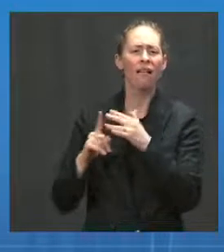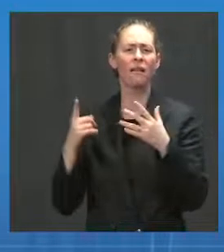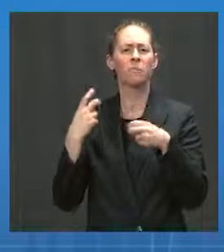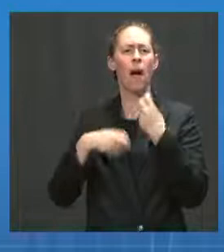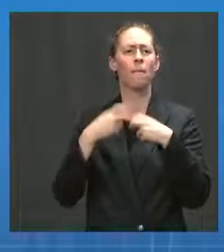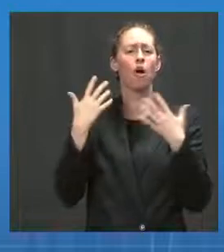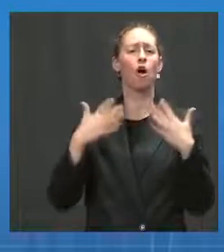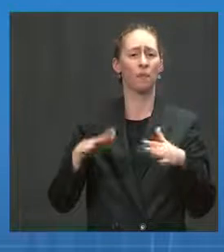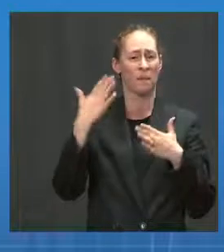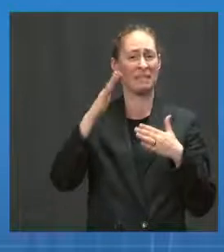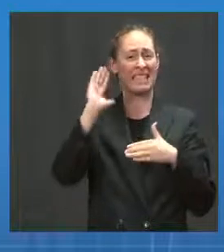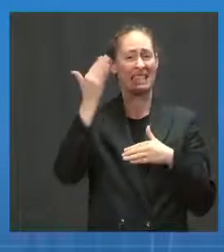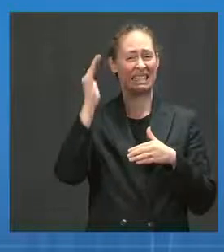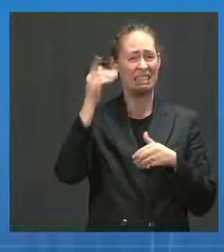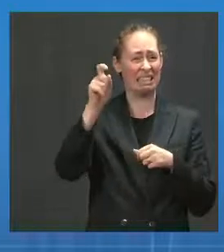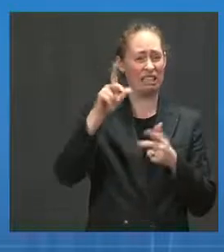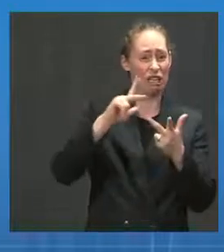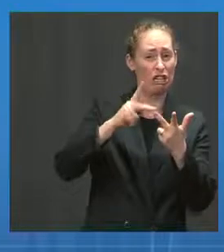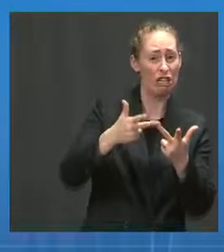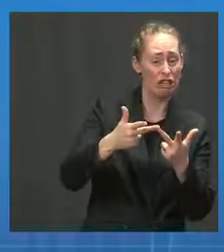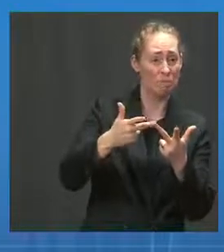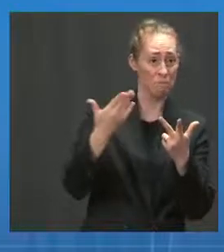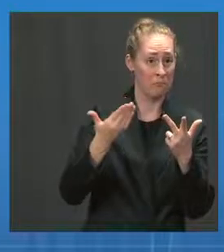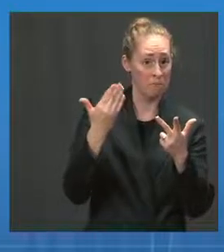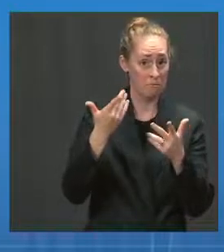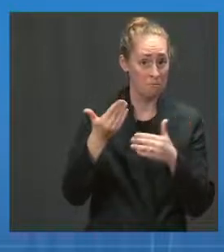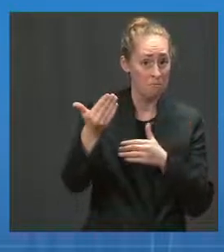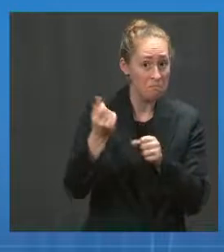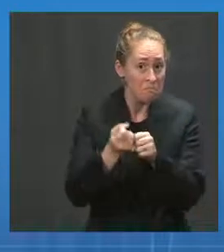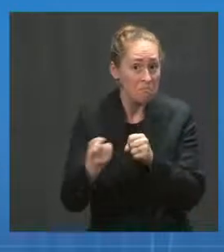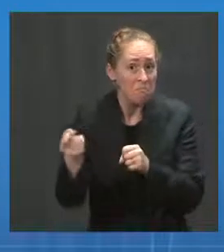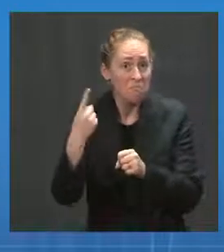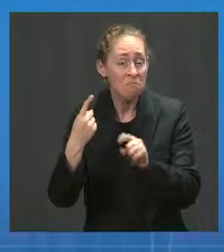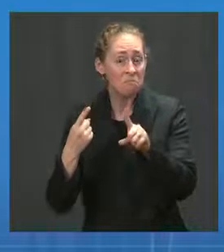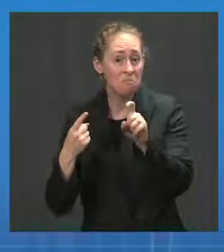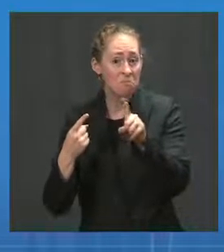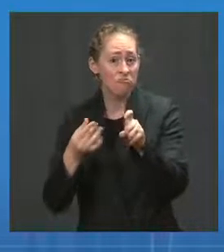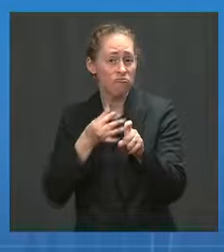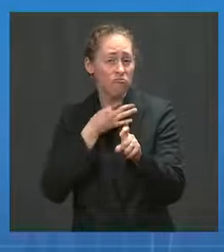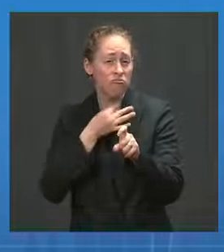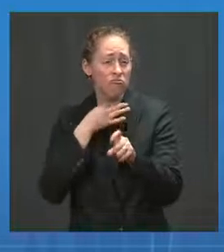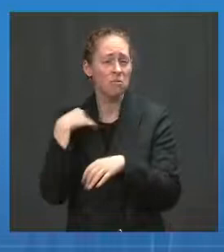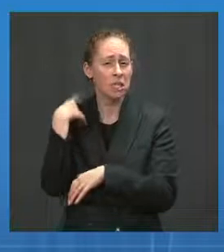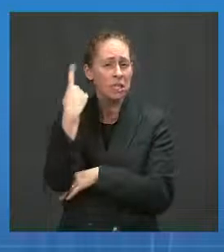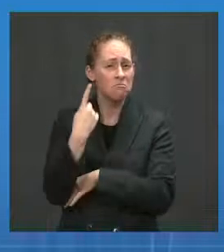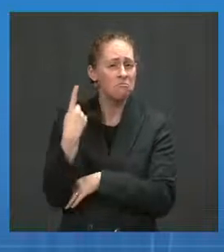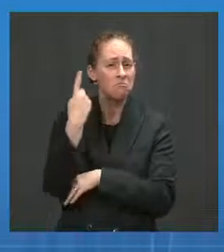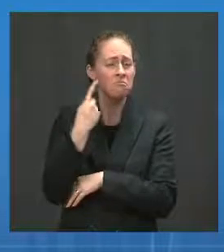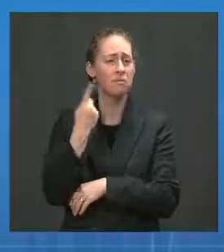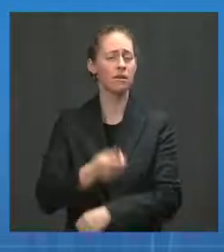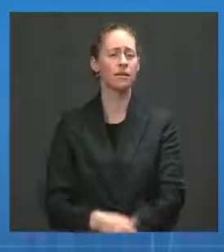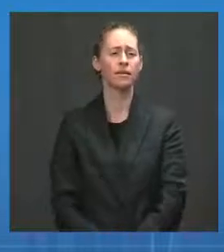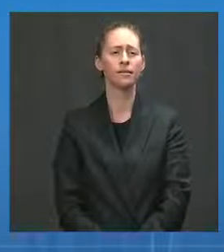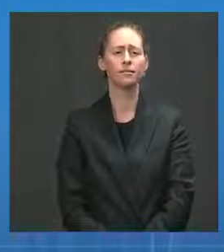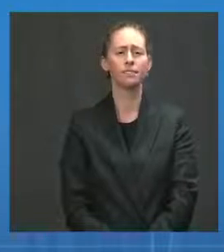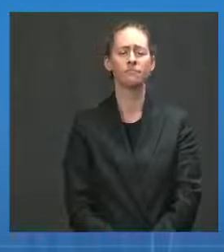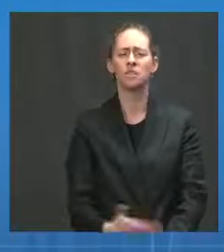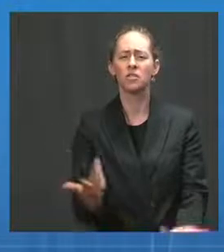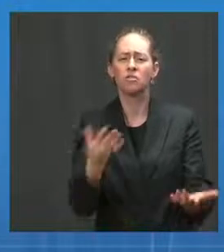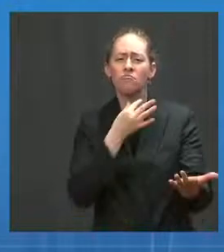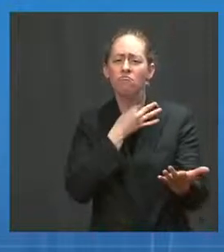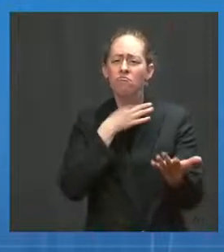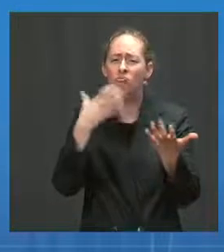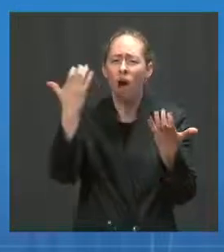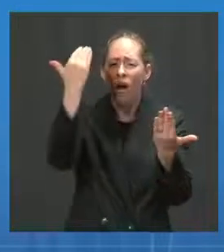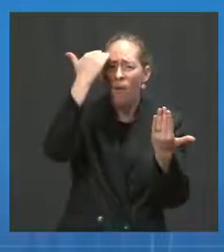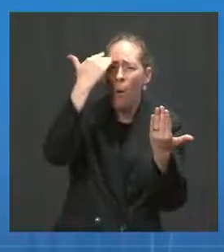this year, early next year. Just curious. I also know that there can be higher risk of side effects potentially with a third booster shot. So just curious if you can